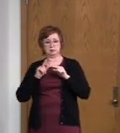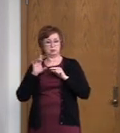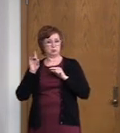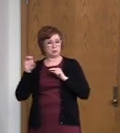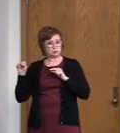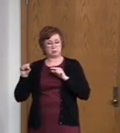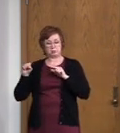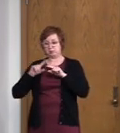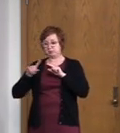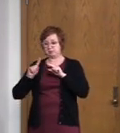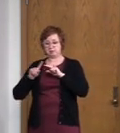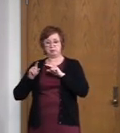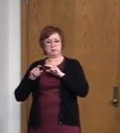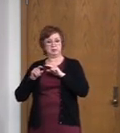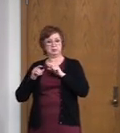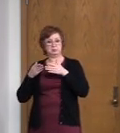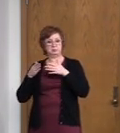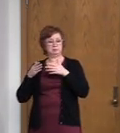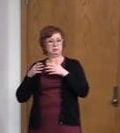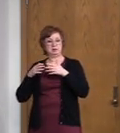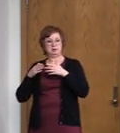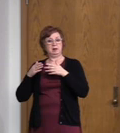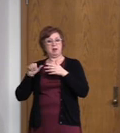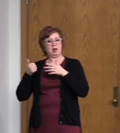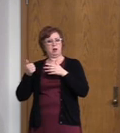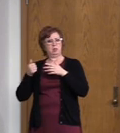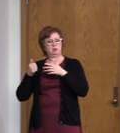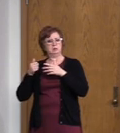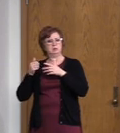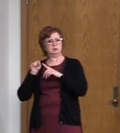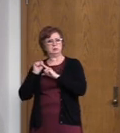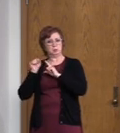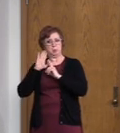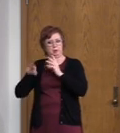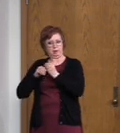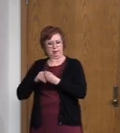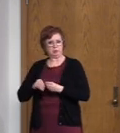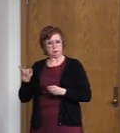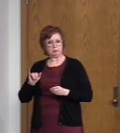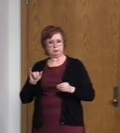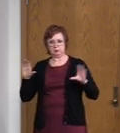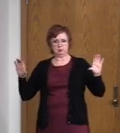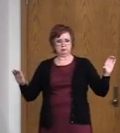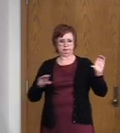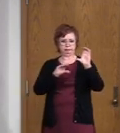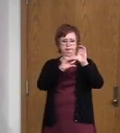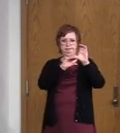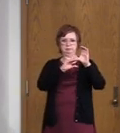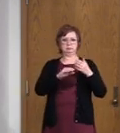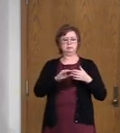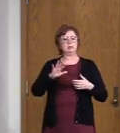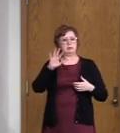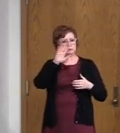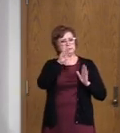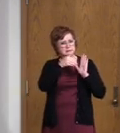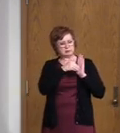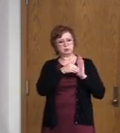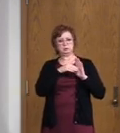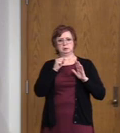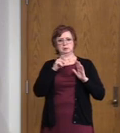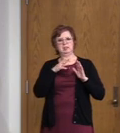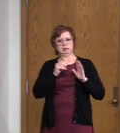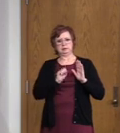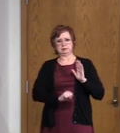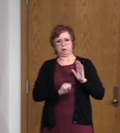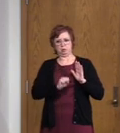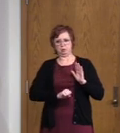have more than that. But there is a substantive number that is well geographically distributed across the entire central and southern part of the